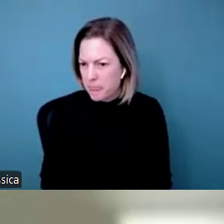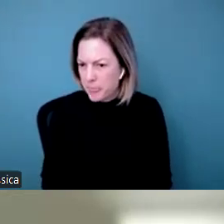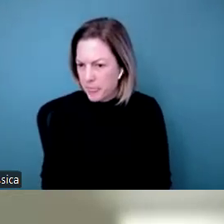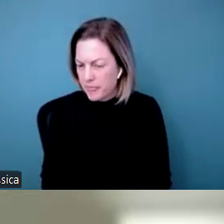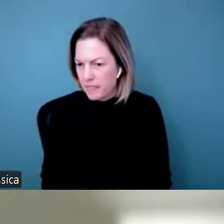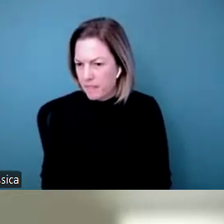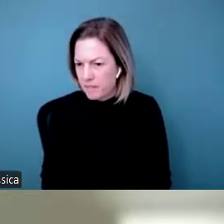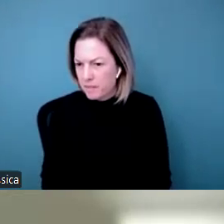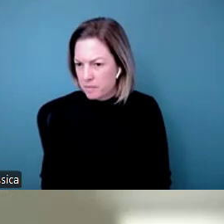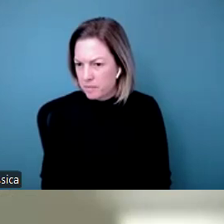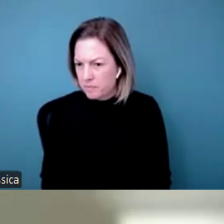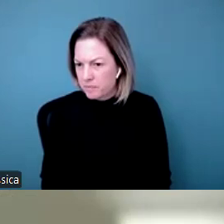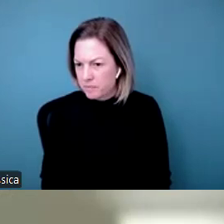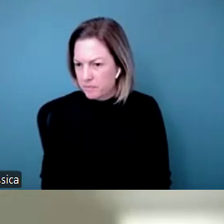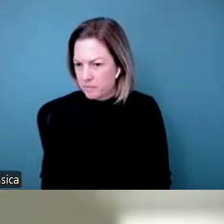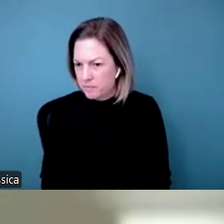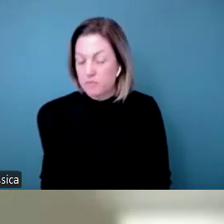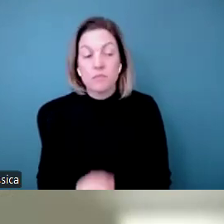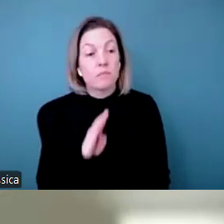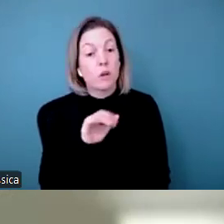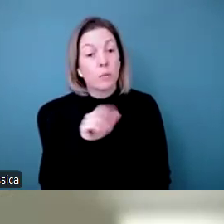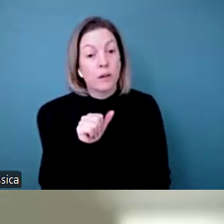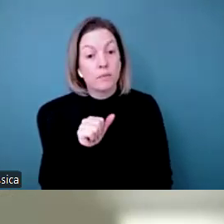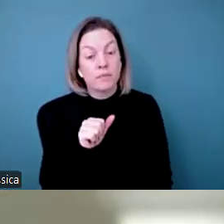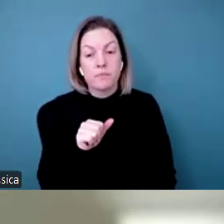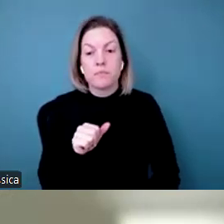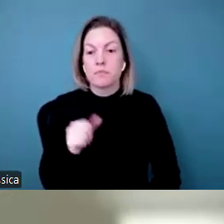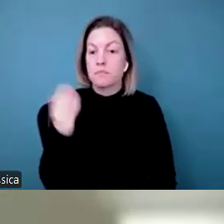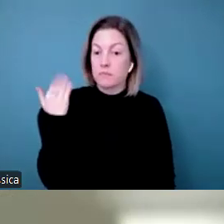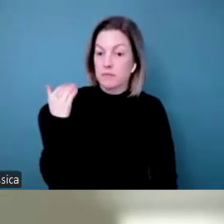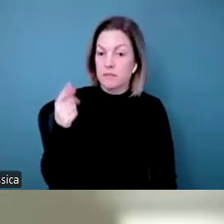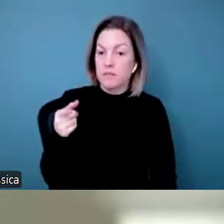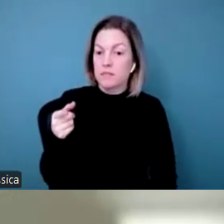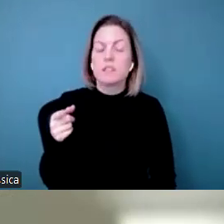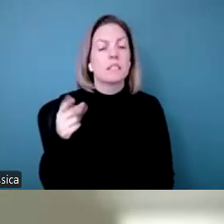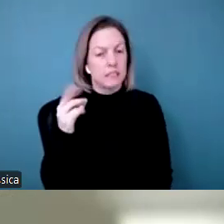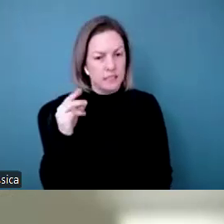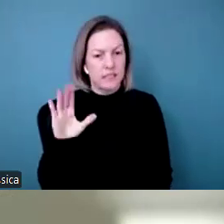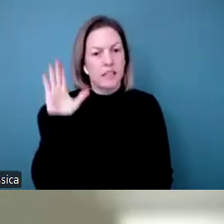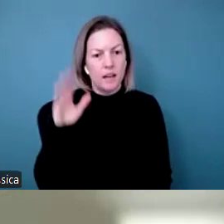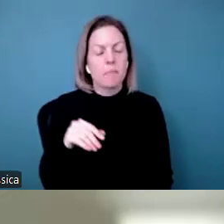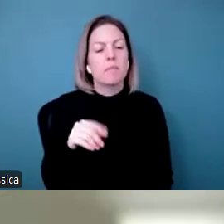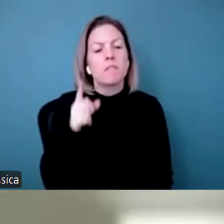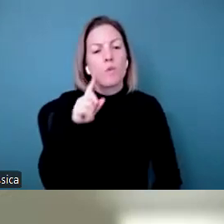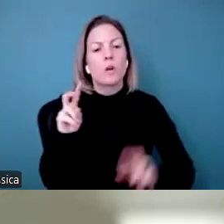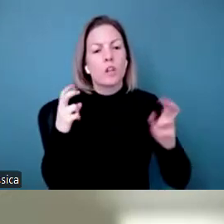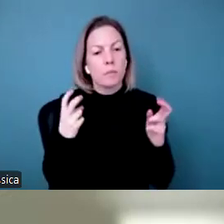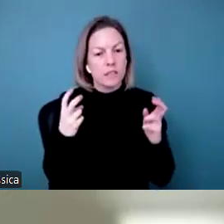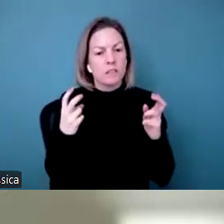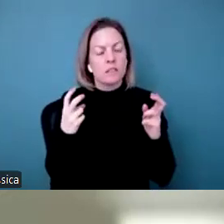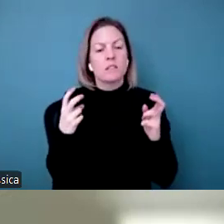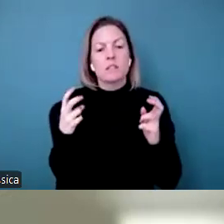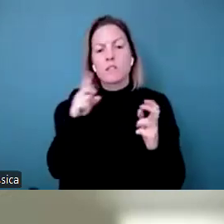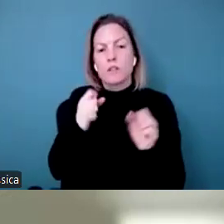it. Barbara? Oh, earlier you had it. I did have my hand up, and it was for a topic for the